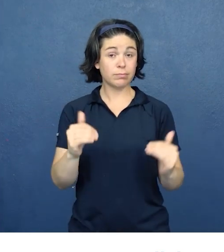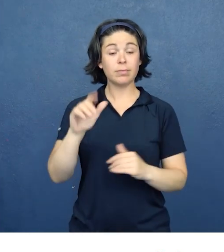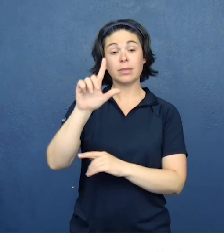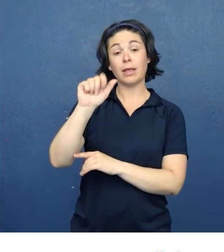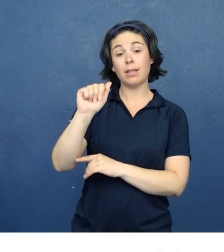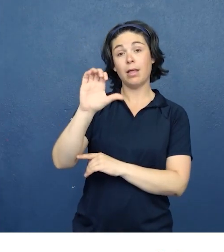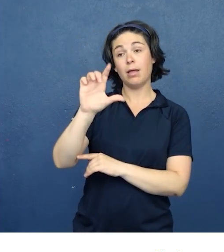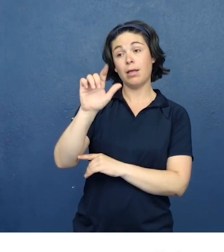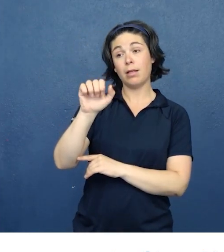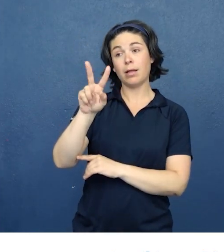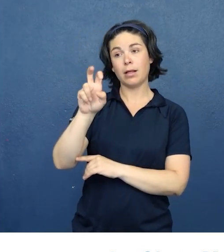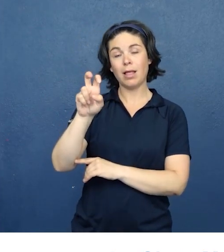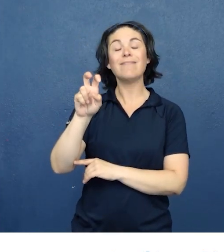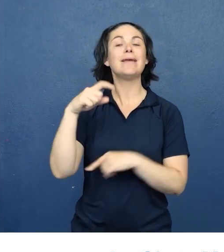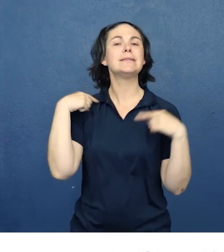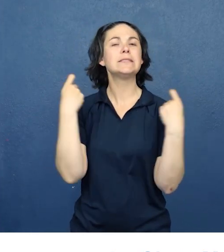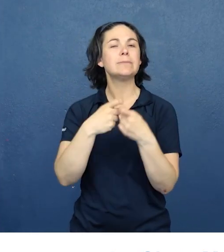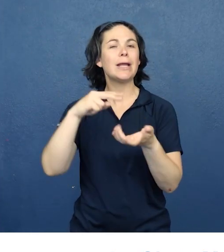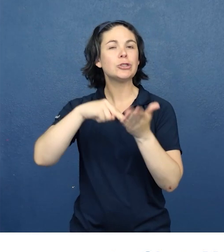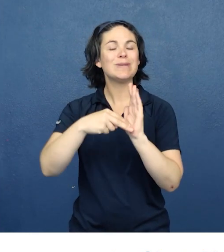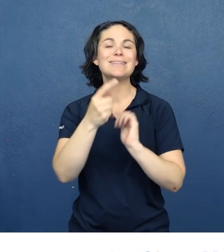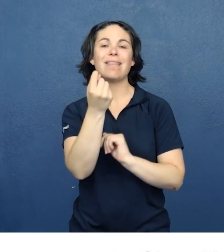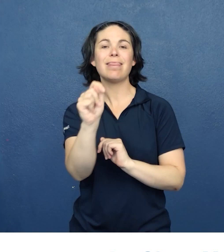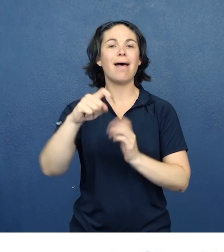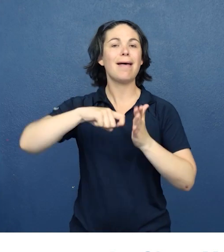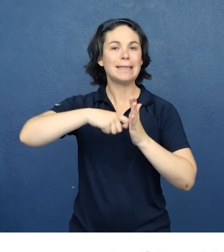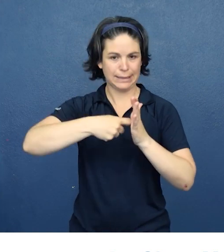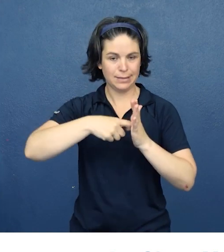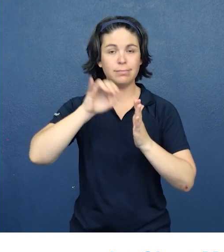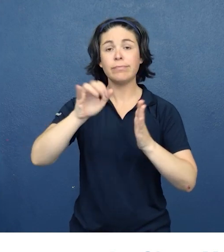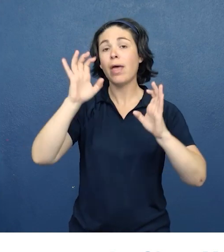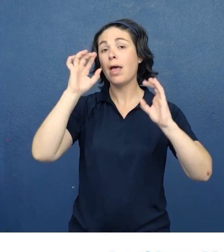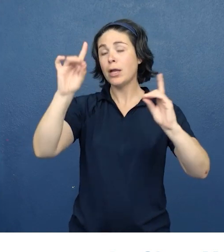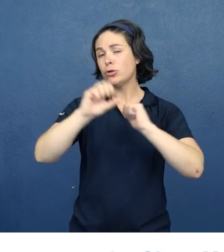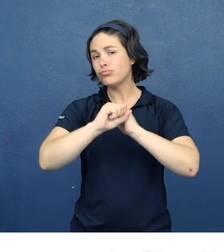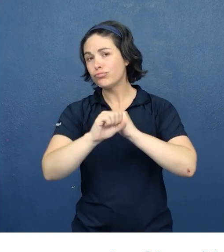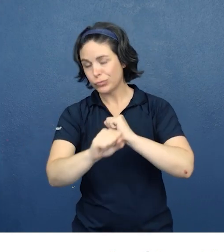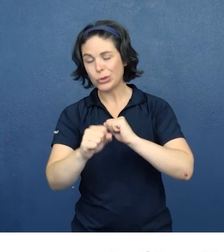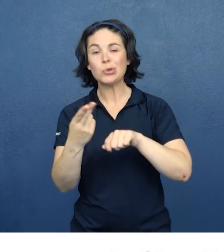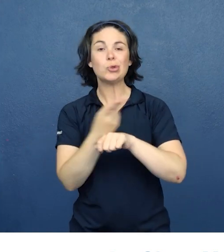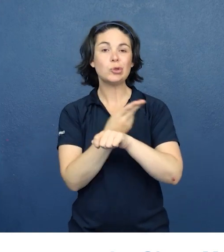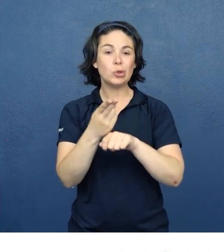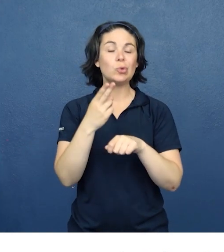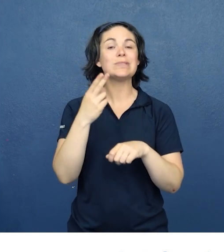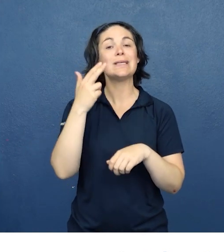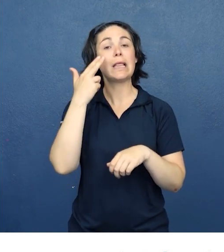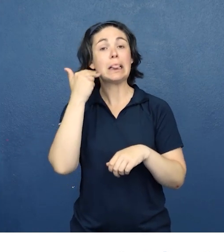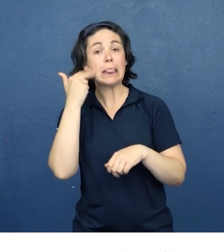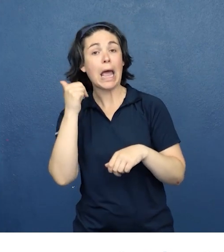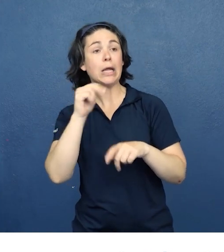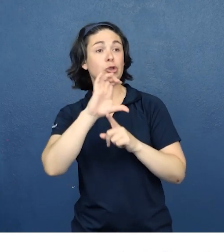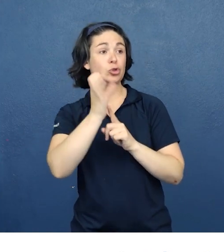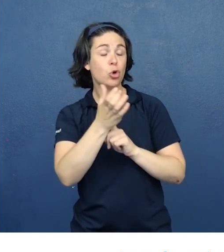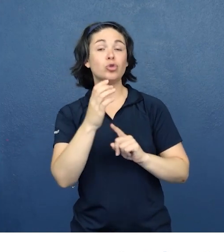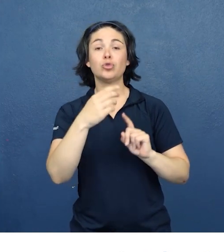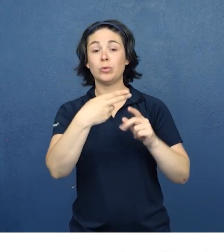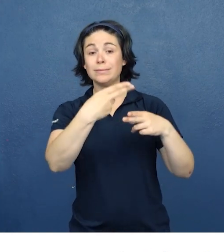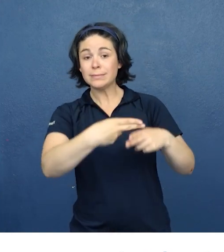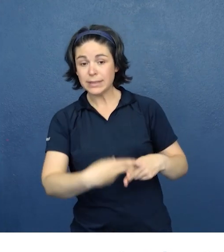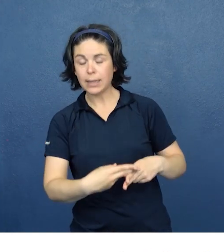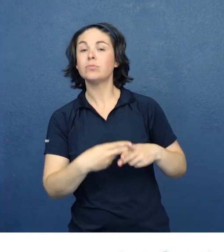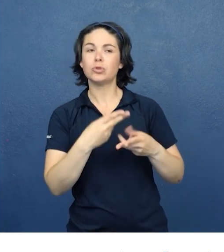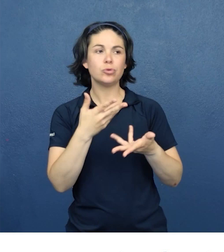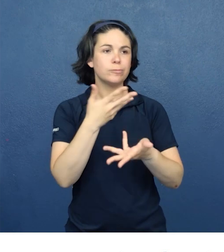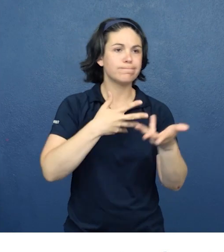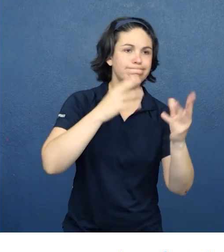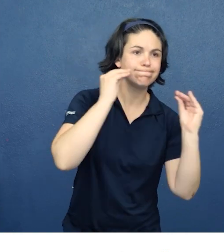Clave. La Clave means the key in Spanish, and this education campaign uses Latin cultural references to educate on the symptoms of